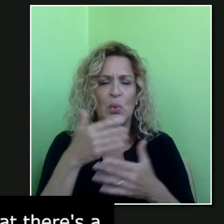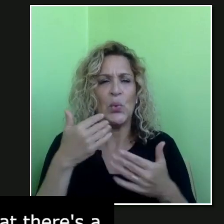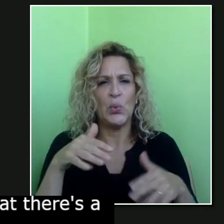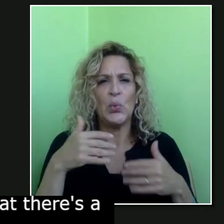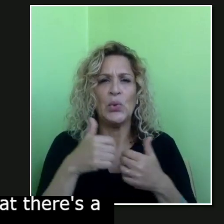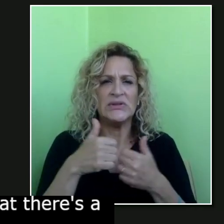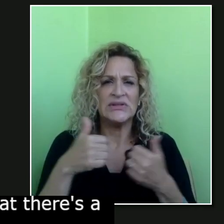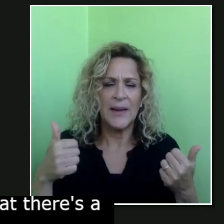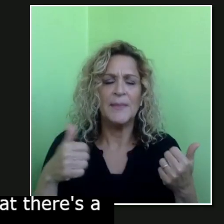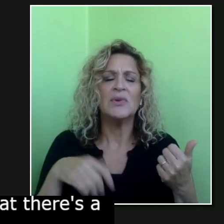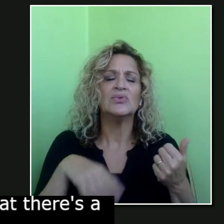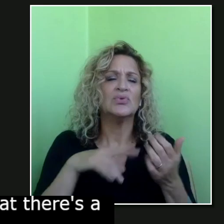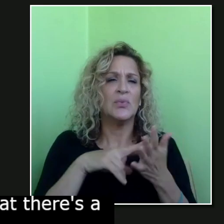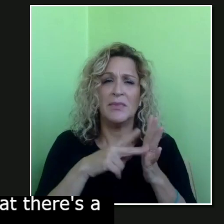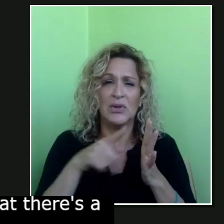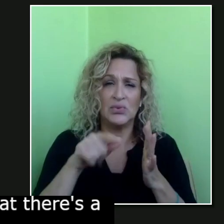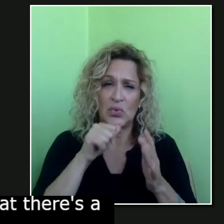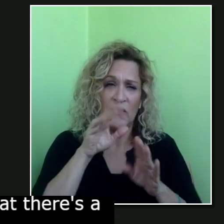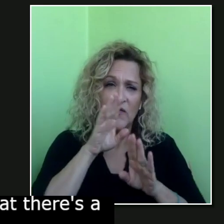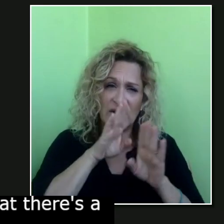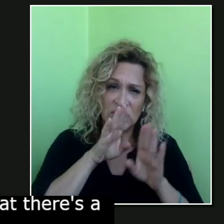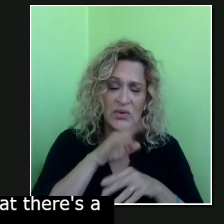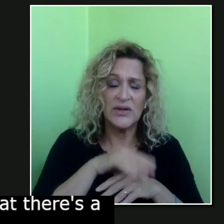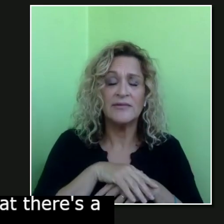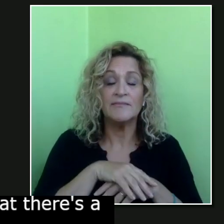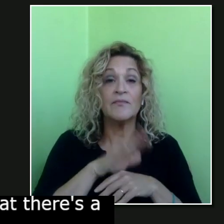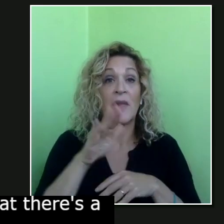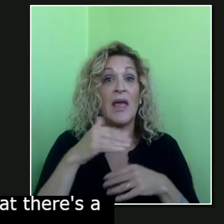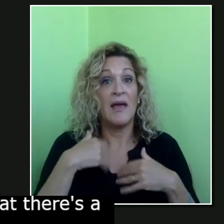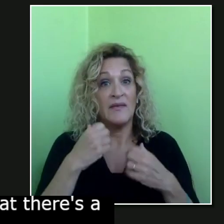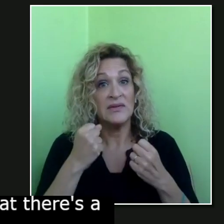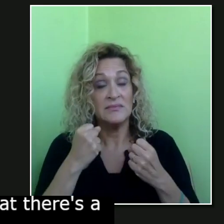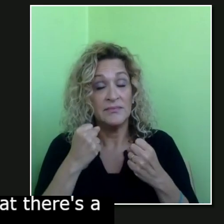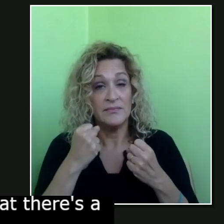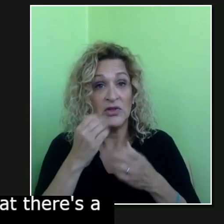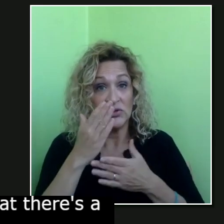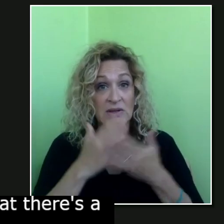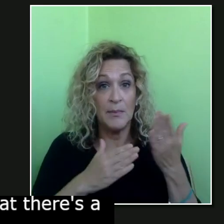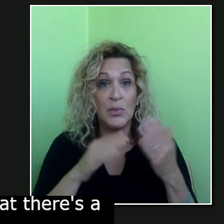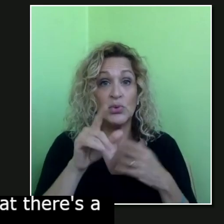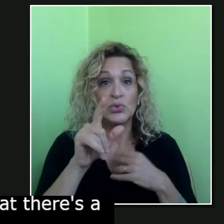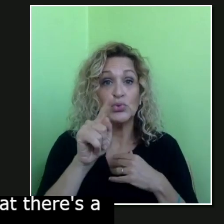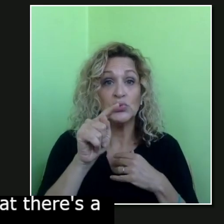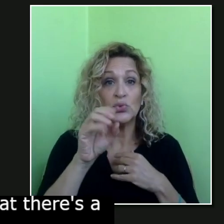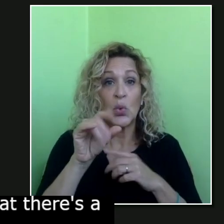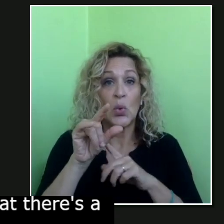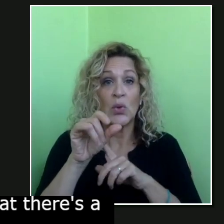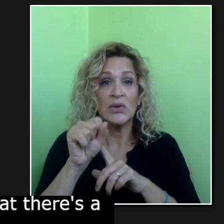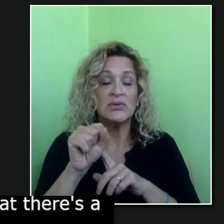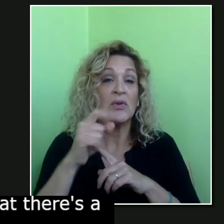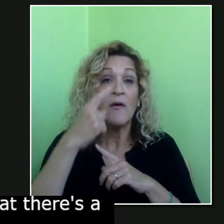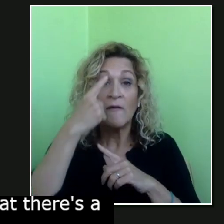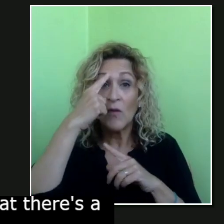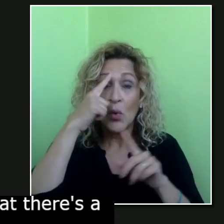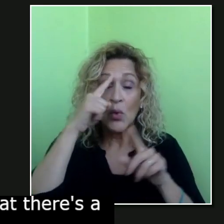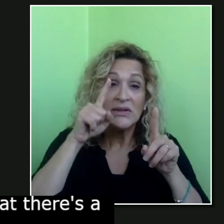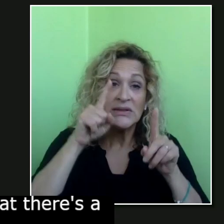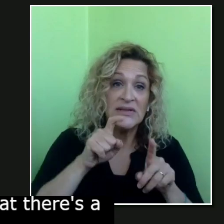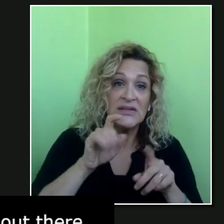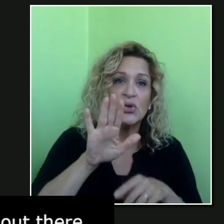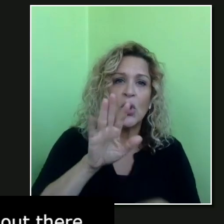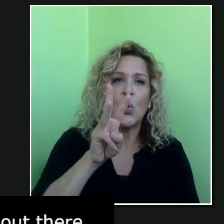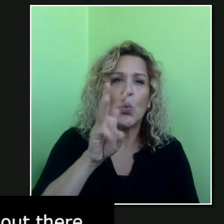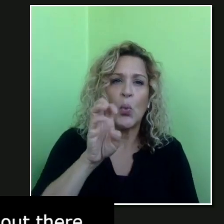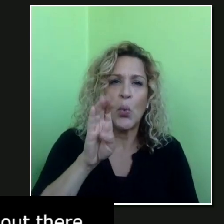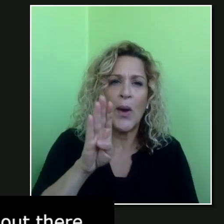different tools out there for testing your website or your